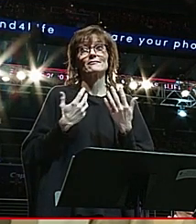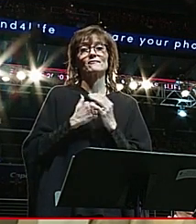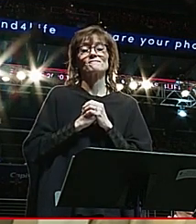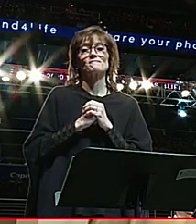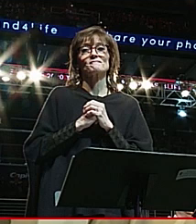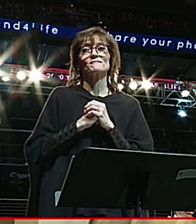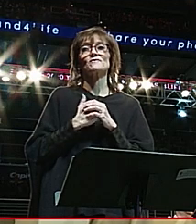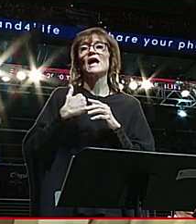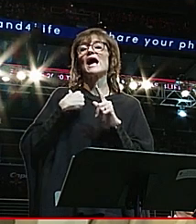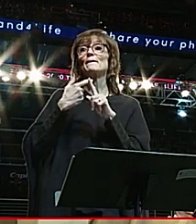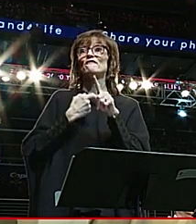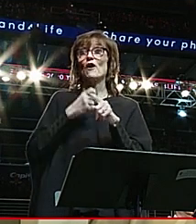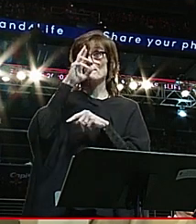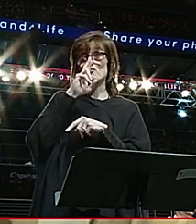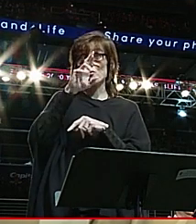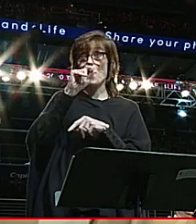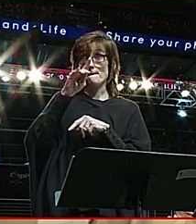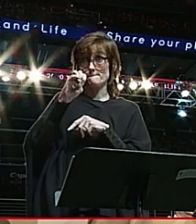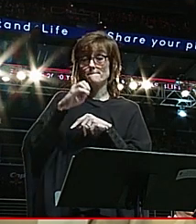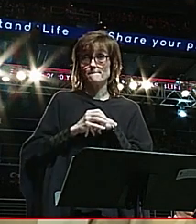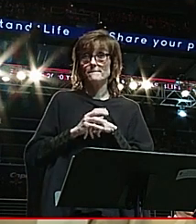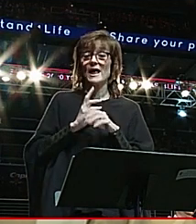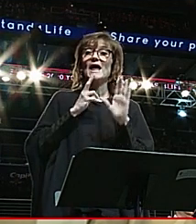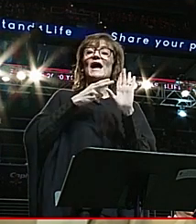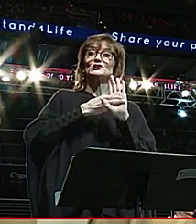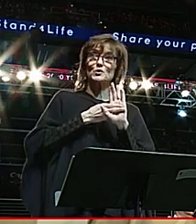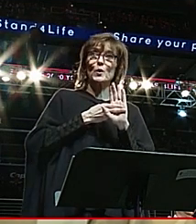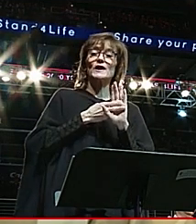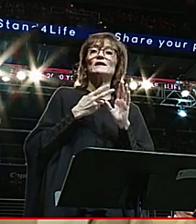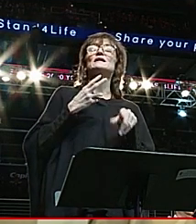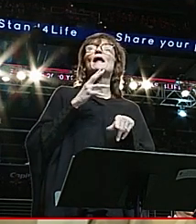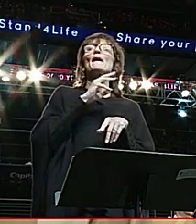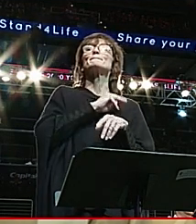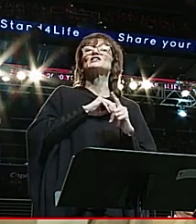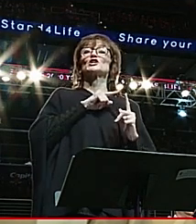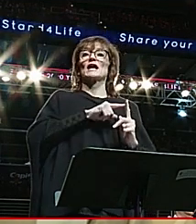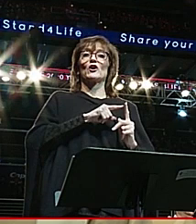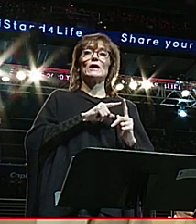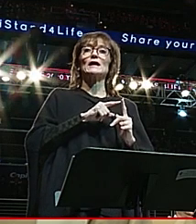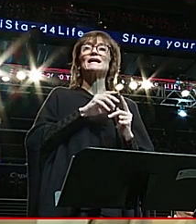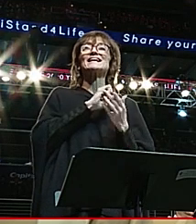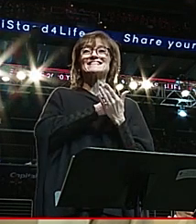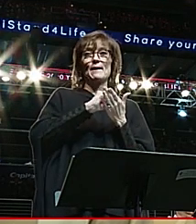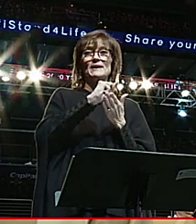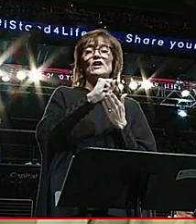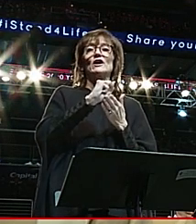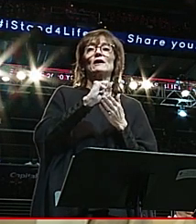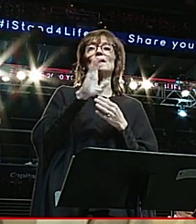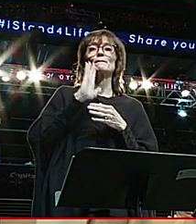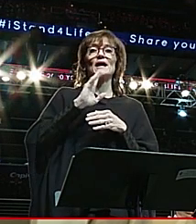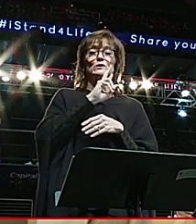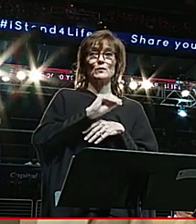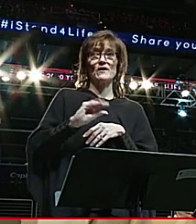So I came from Rome. I joined the seminary here in Washington, the missionary seminary, in 2005. And I belonged